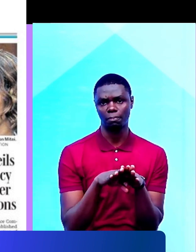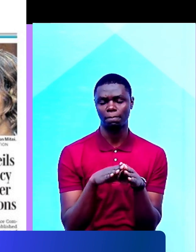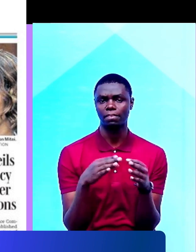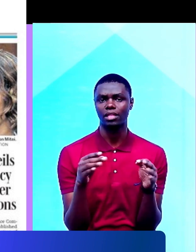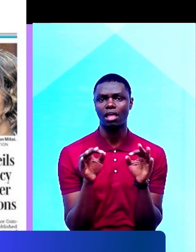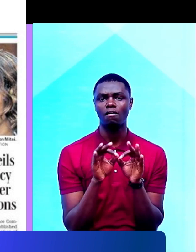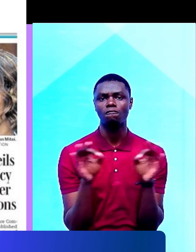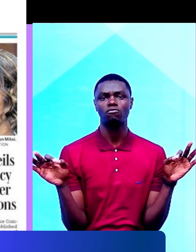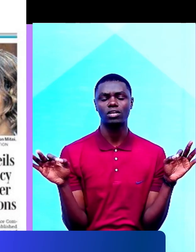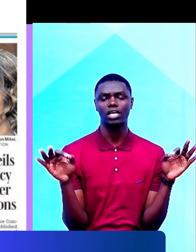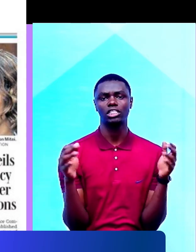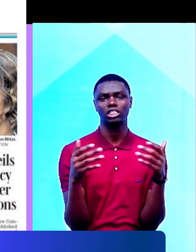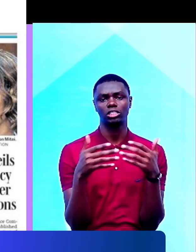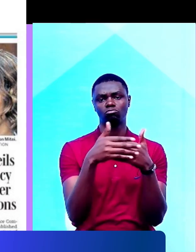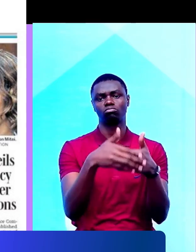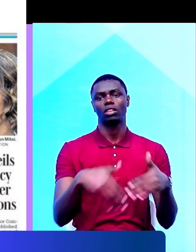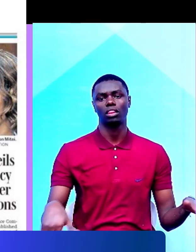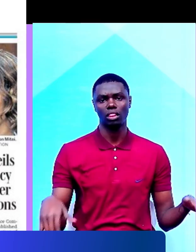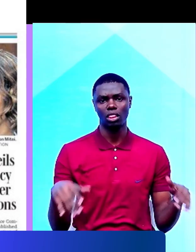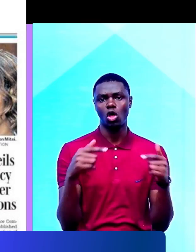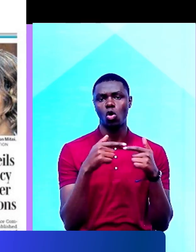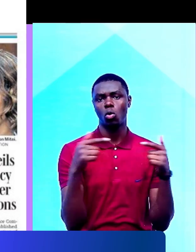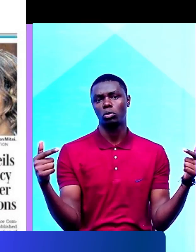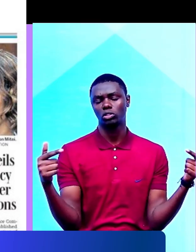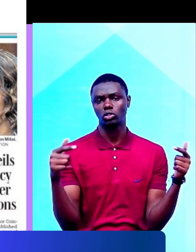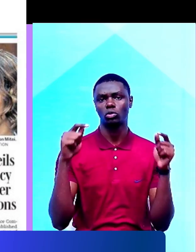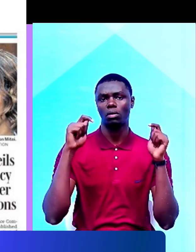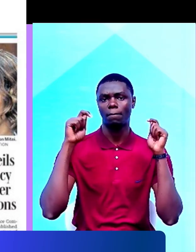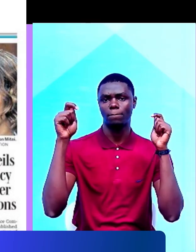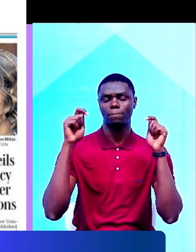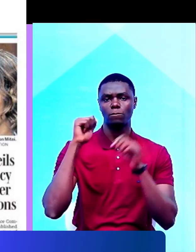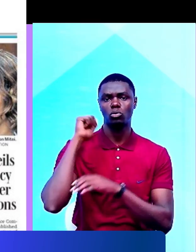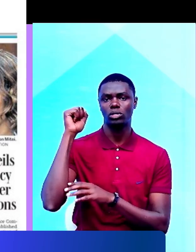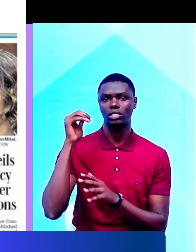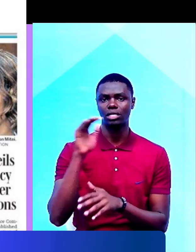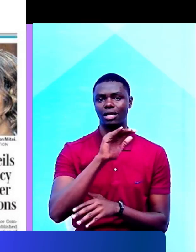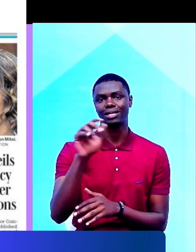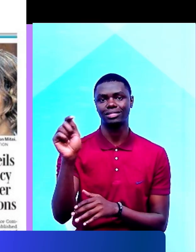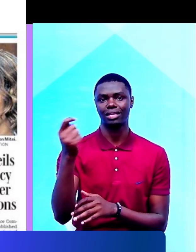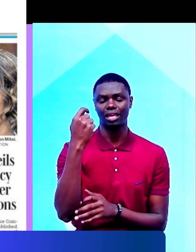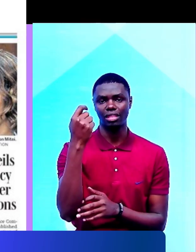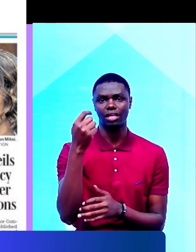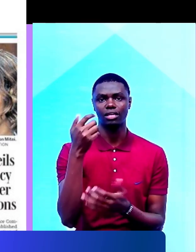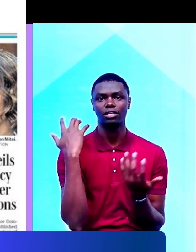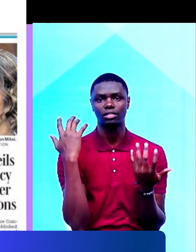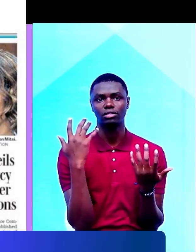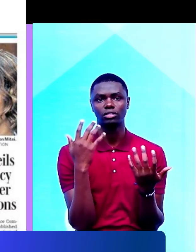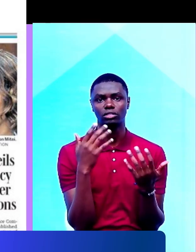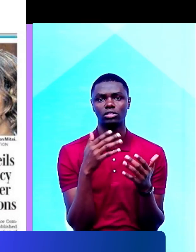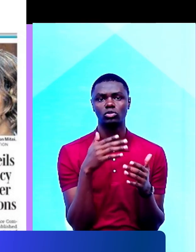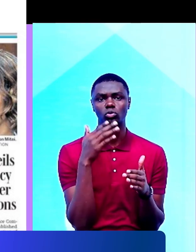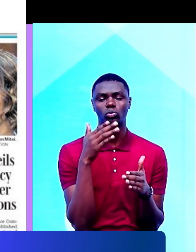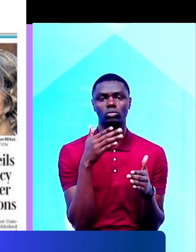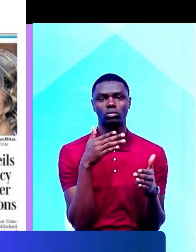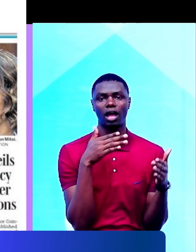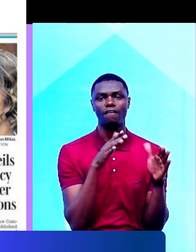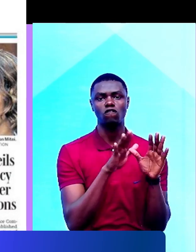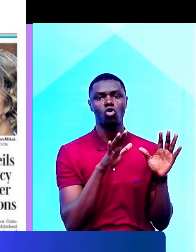fresh boycott calls, where opposition politicians urge Kenyans to shun